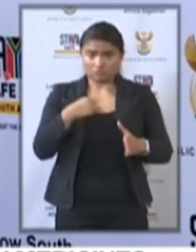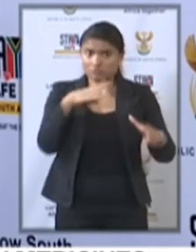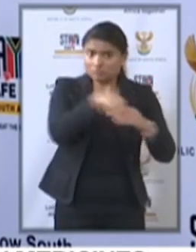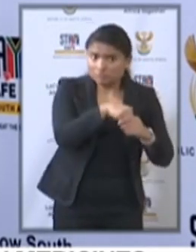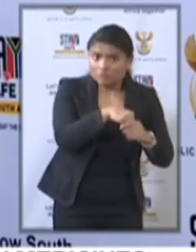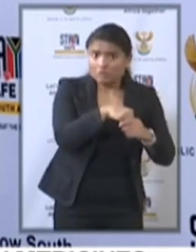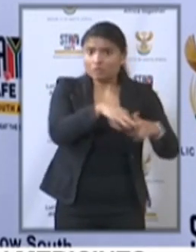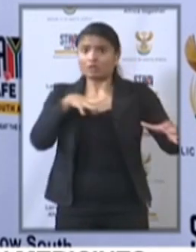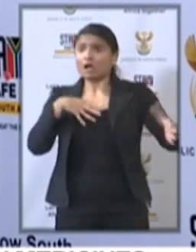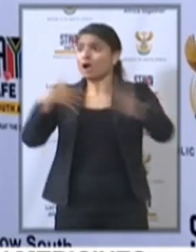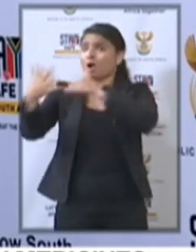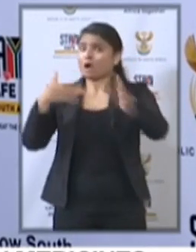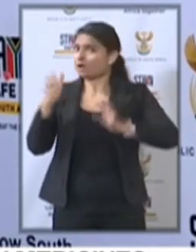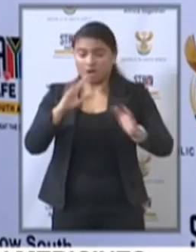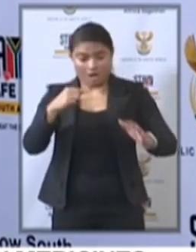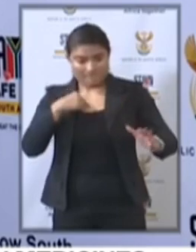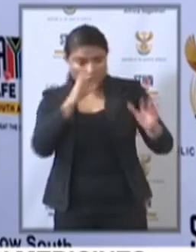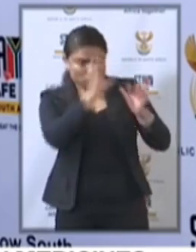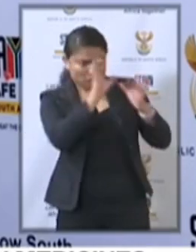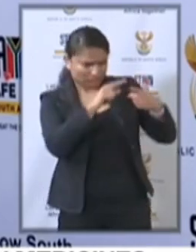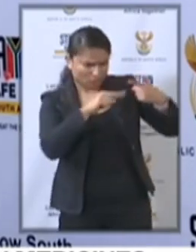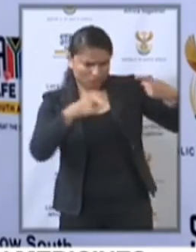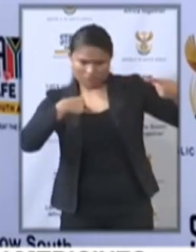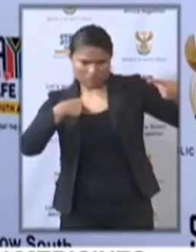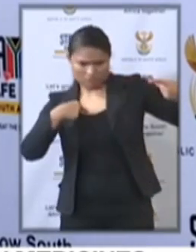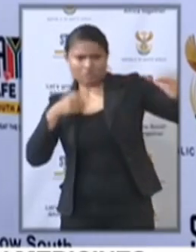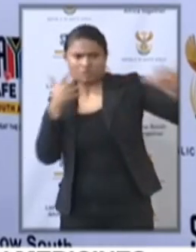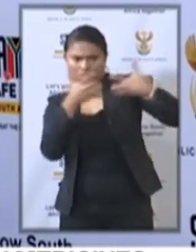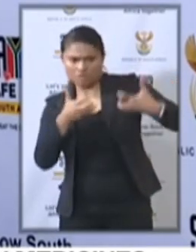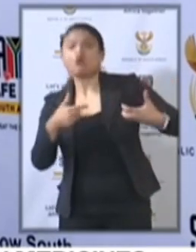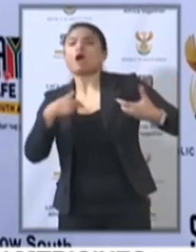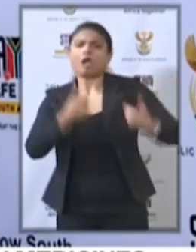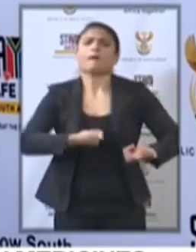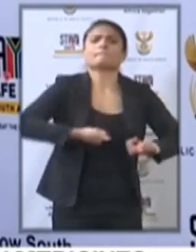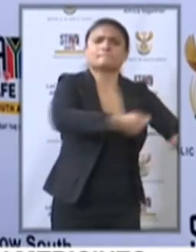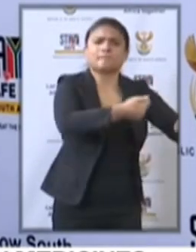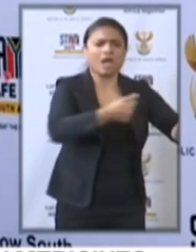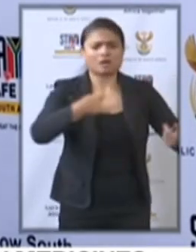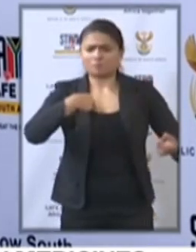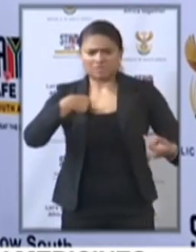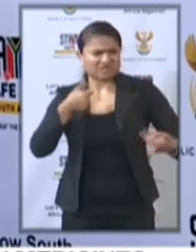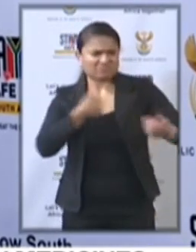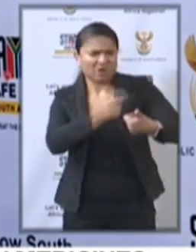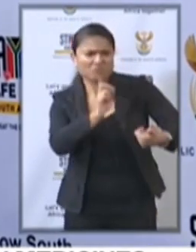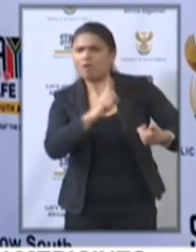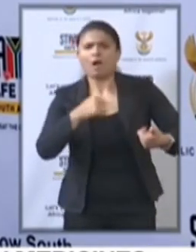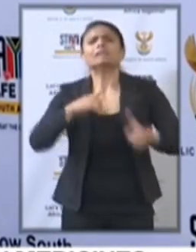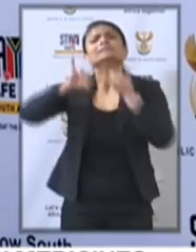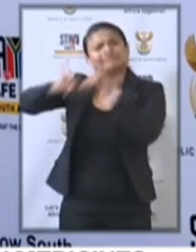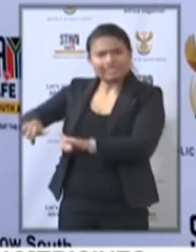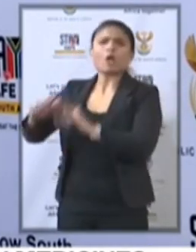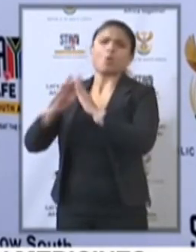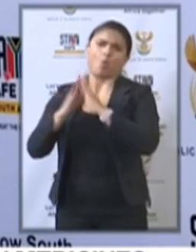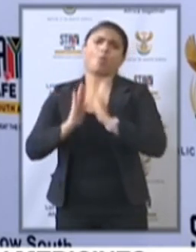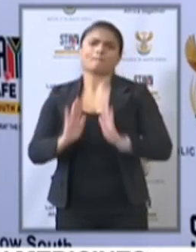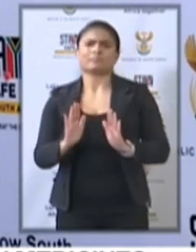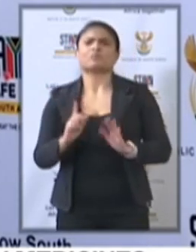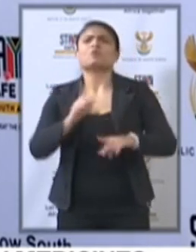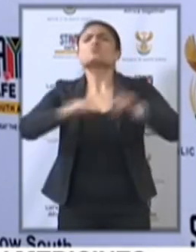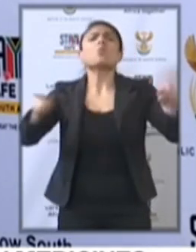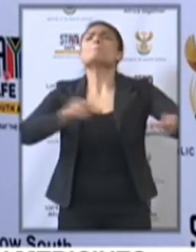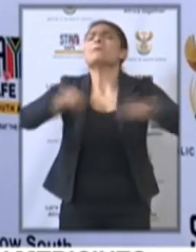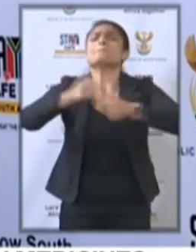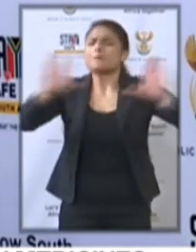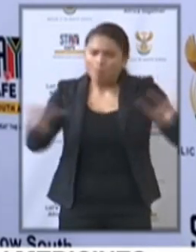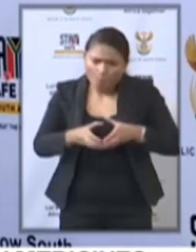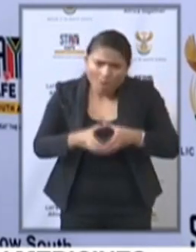universities and colleges, guided by ourselves. Students who are not supposed to go back,